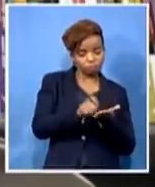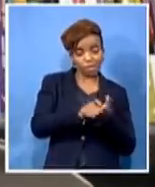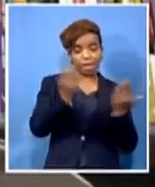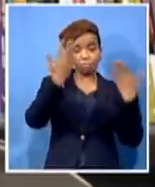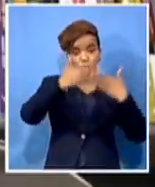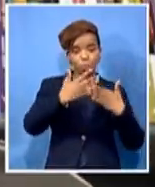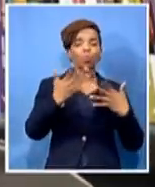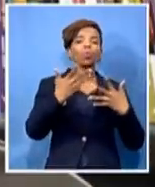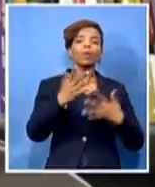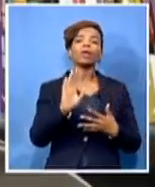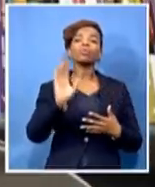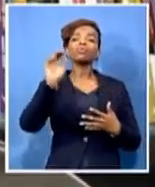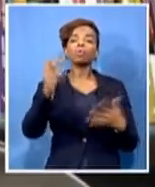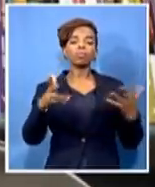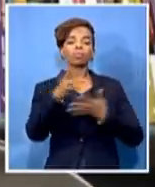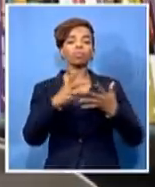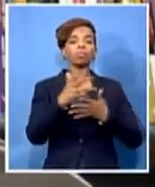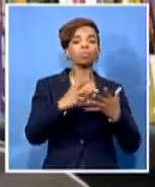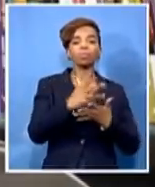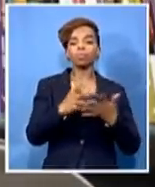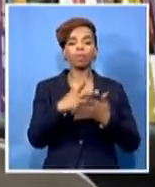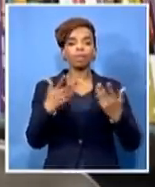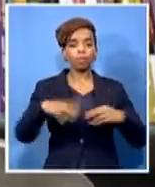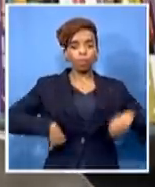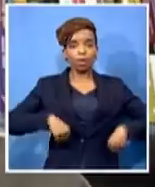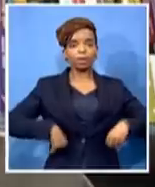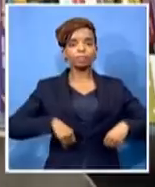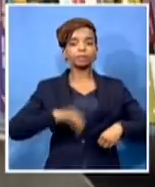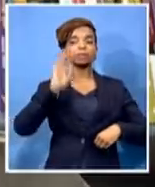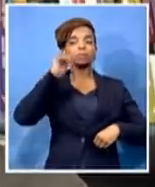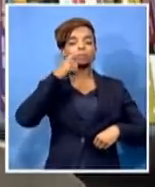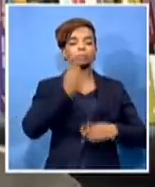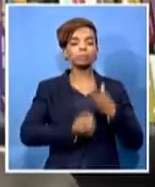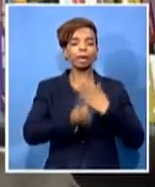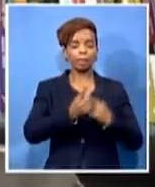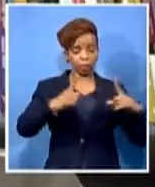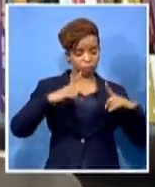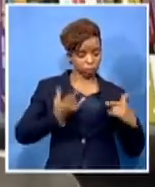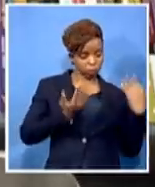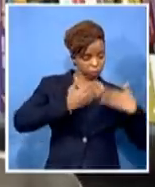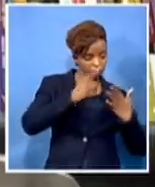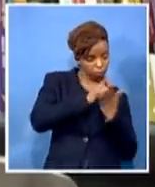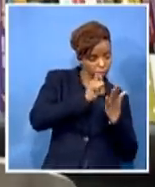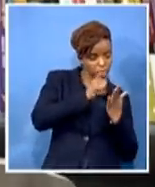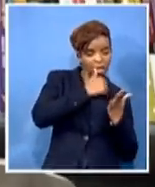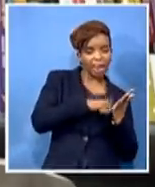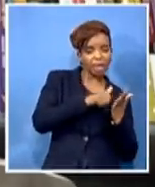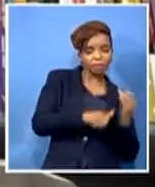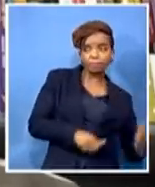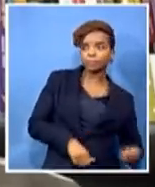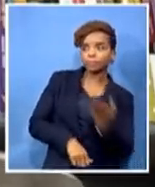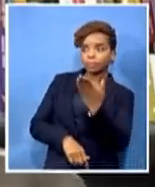at the Zondo commissions tells you that some sitting in that